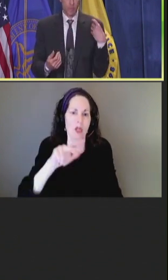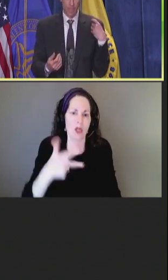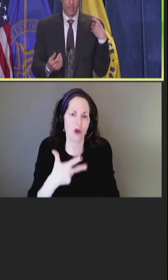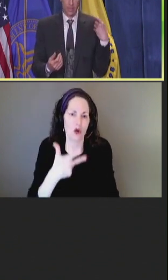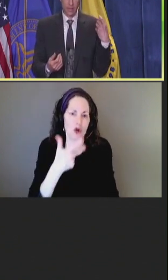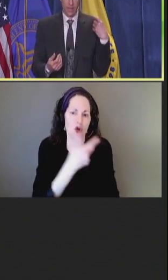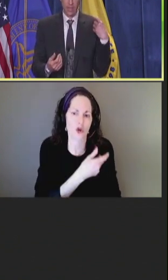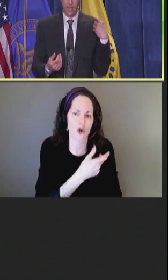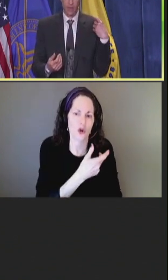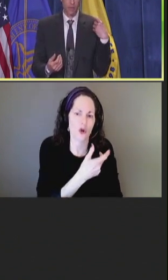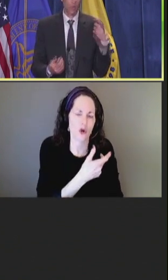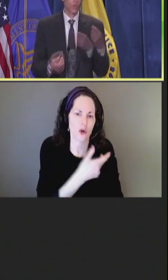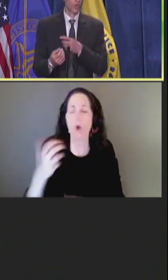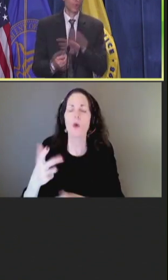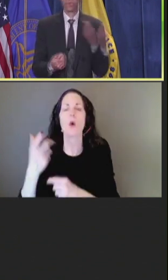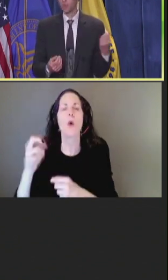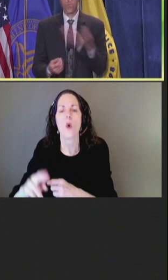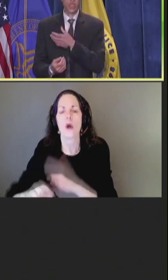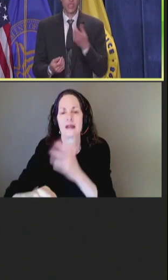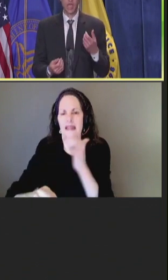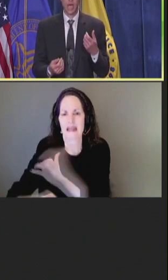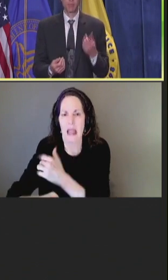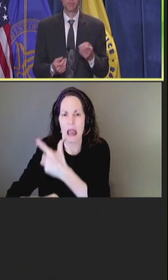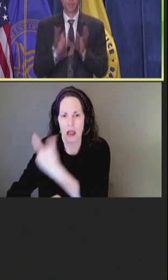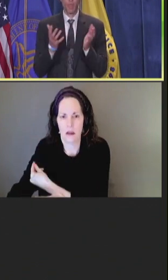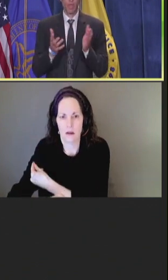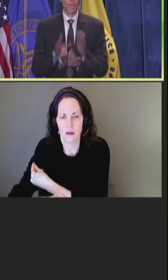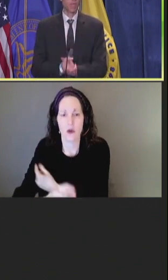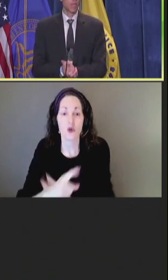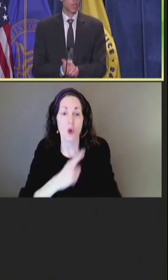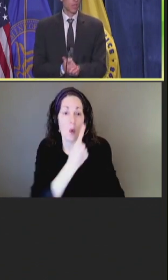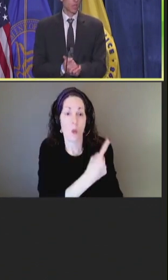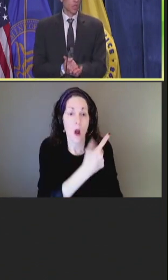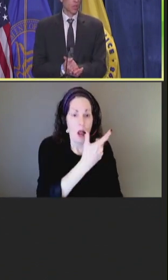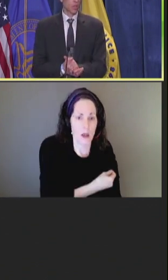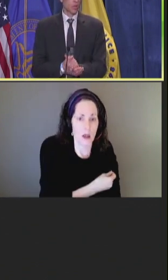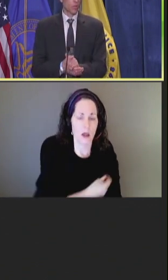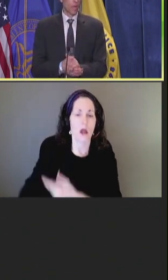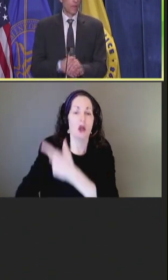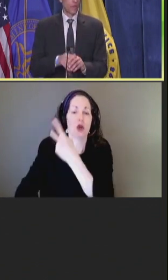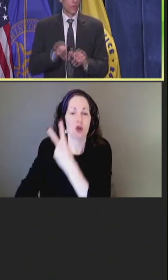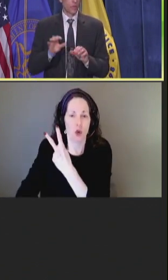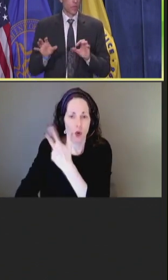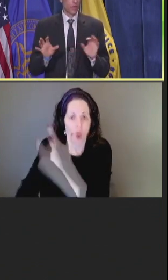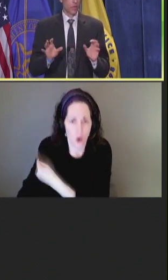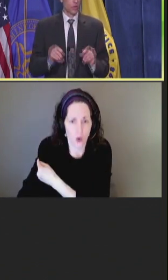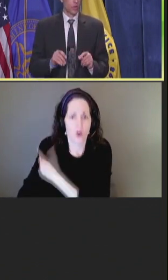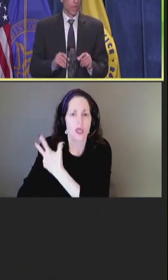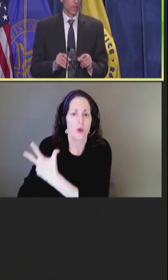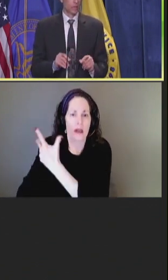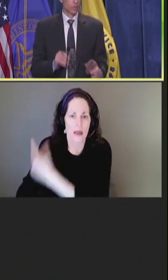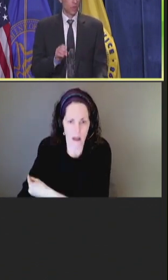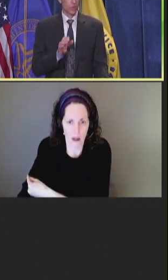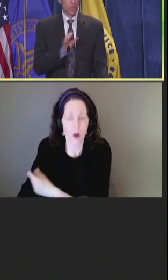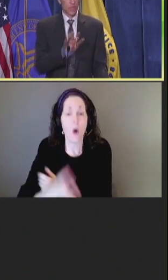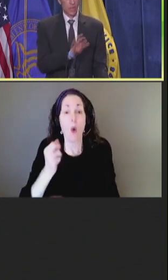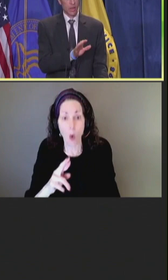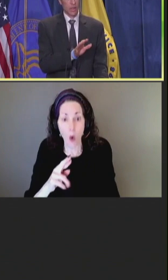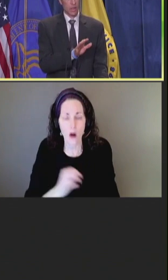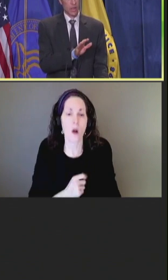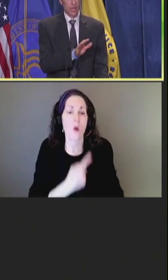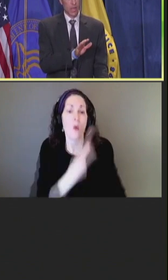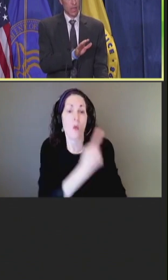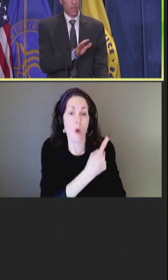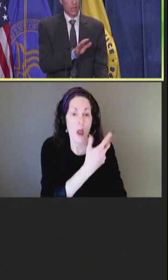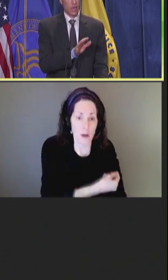stay with that 2nd arm, or you could switch each time. Okay, so I've grouped them into 2, and what we're seeing in